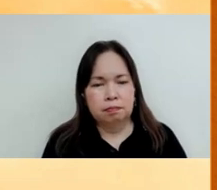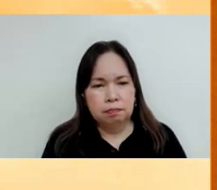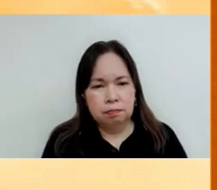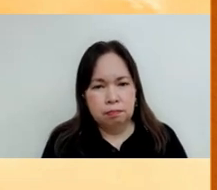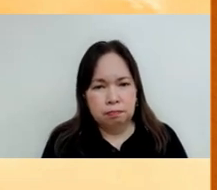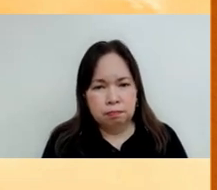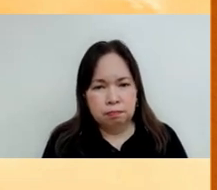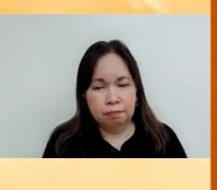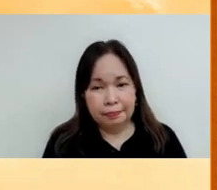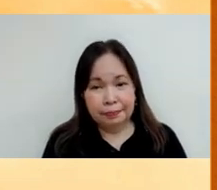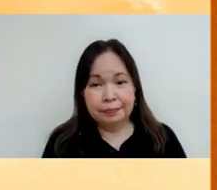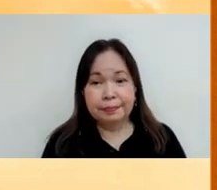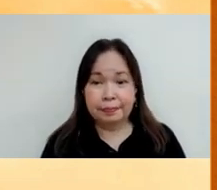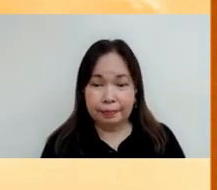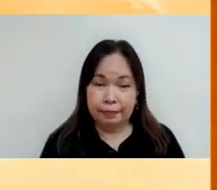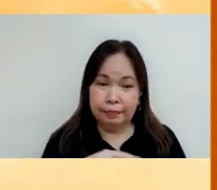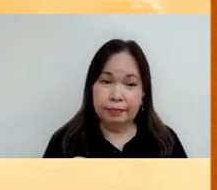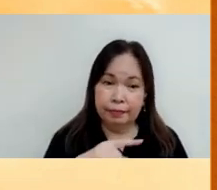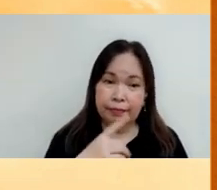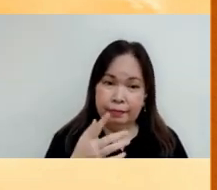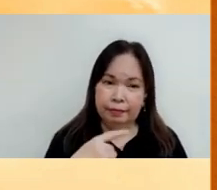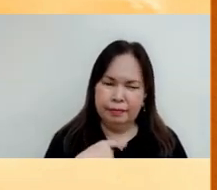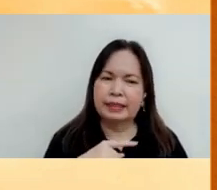So, those are behaviors that we can